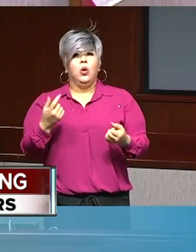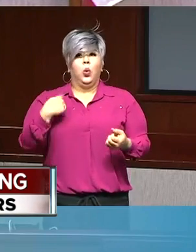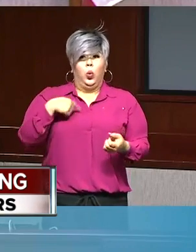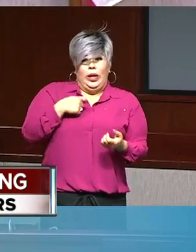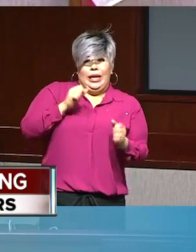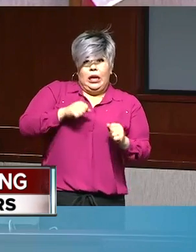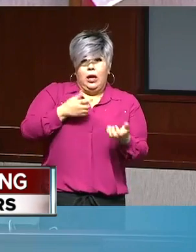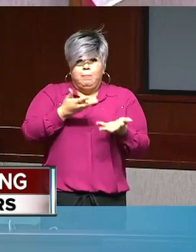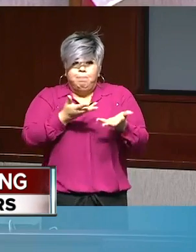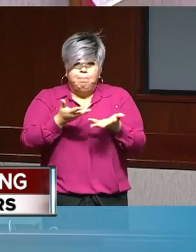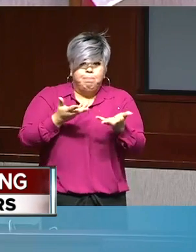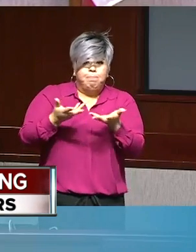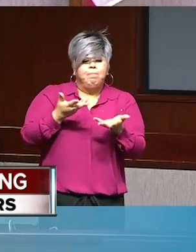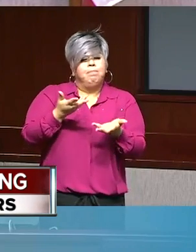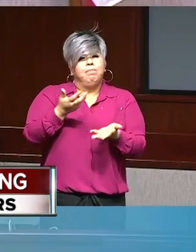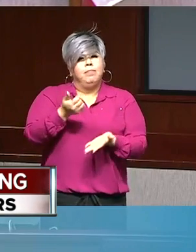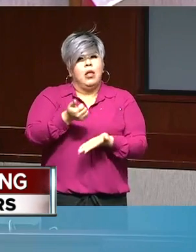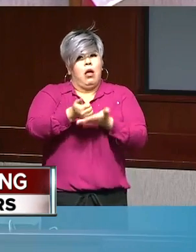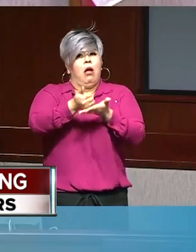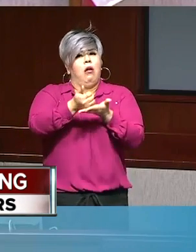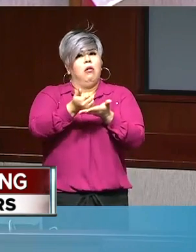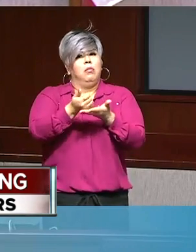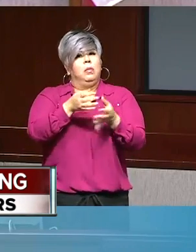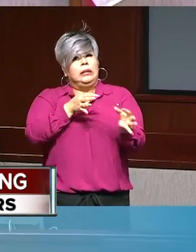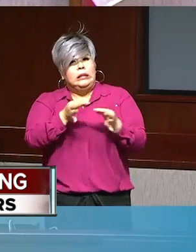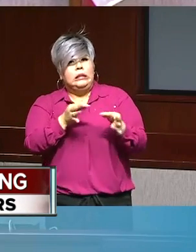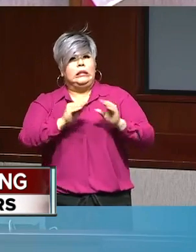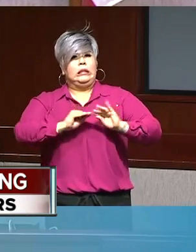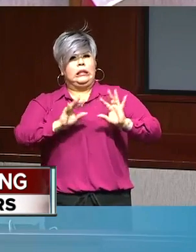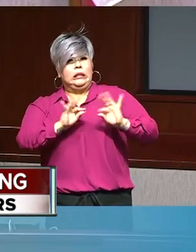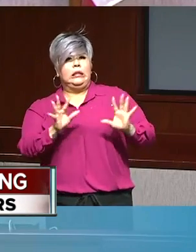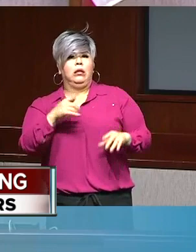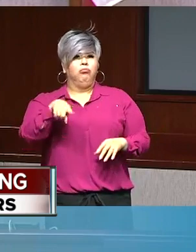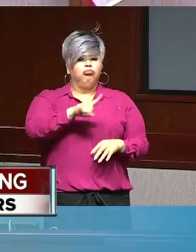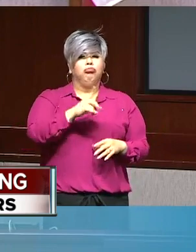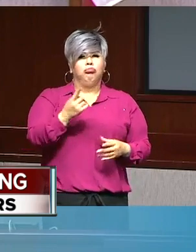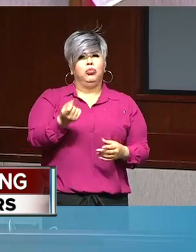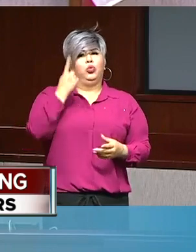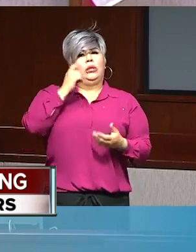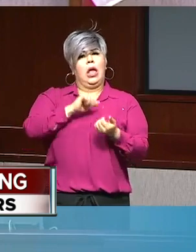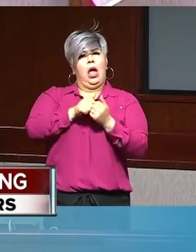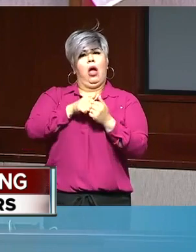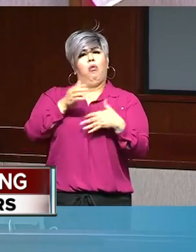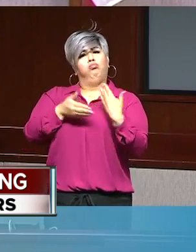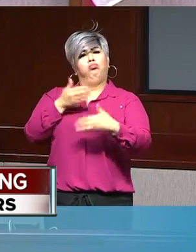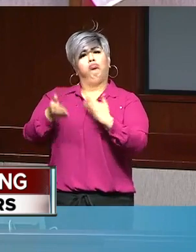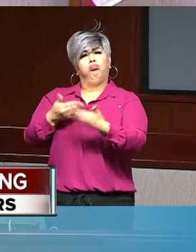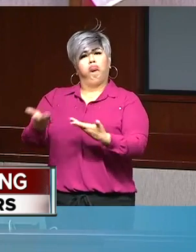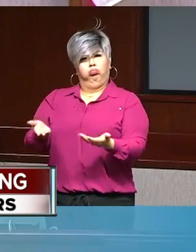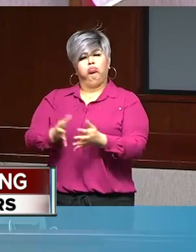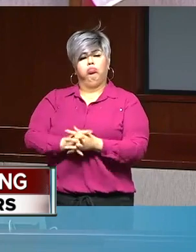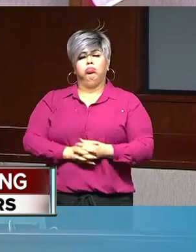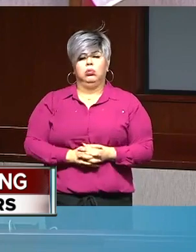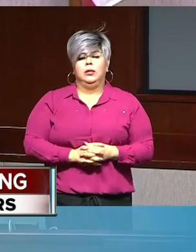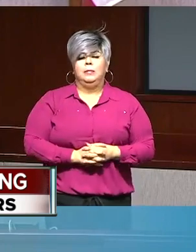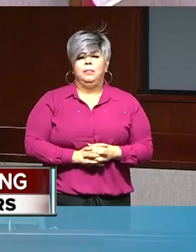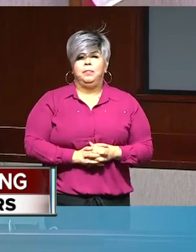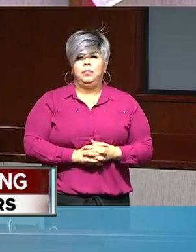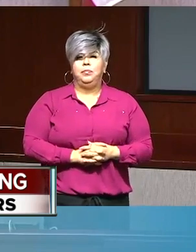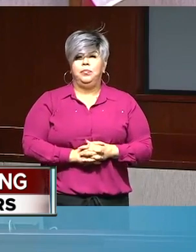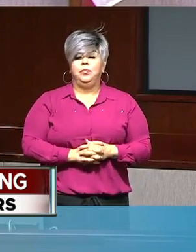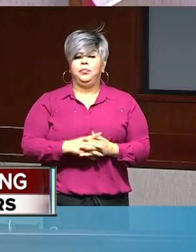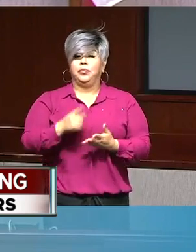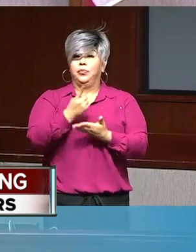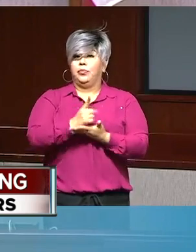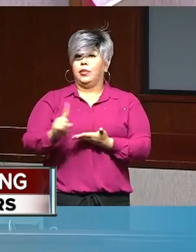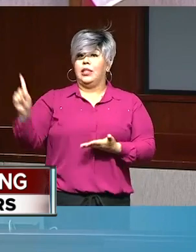help walk through and make sure that everybody understands what the state is directing on churches. Last